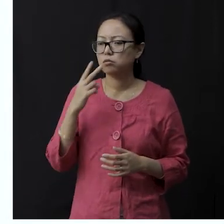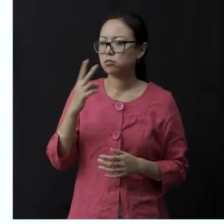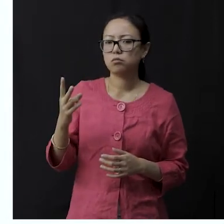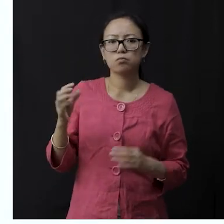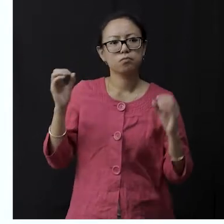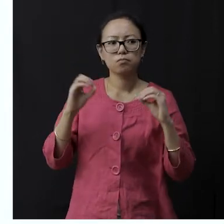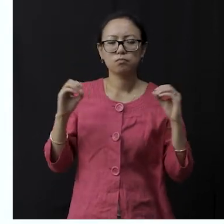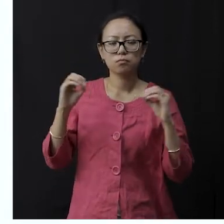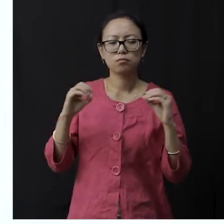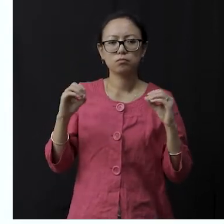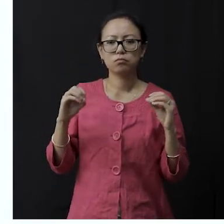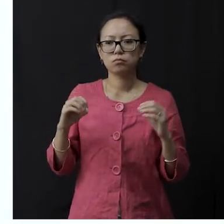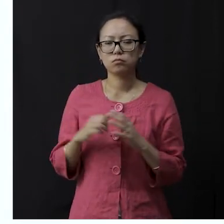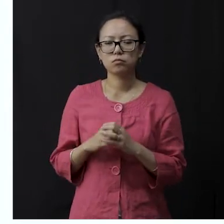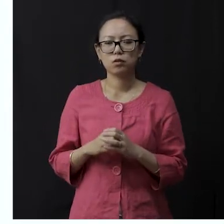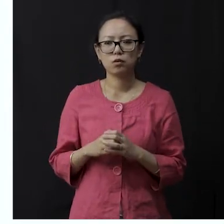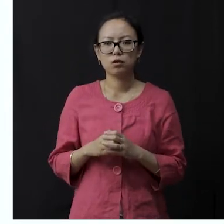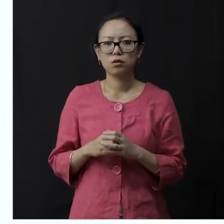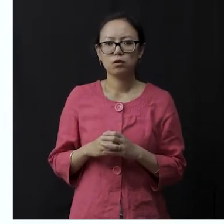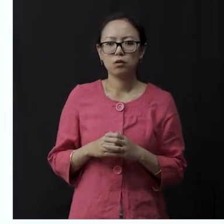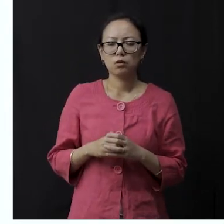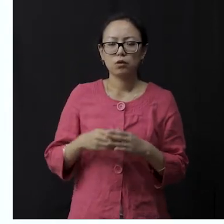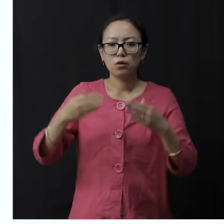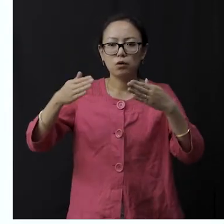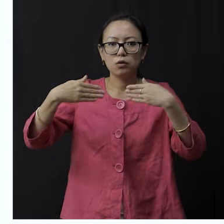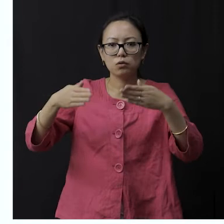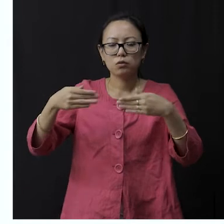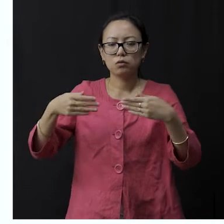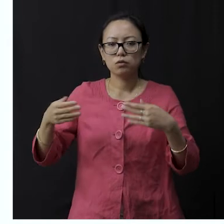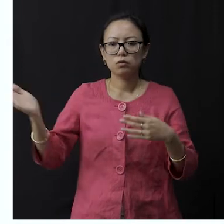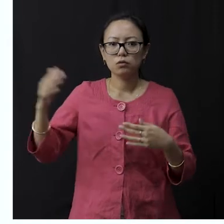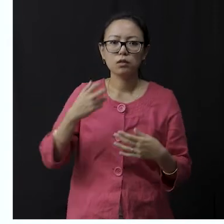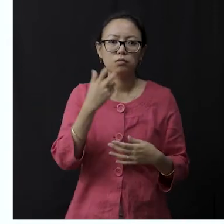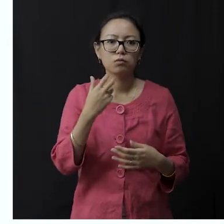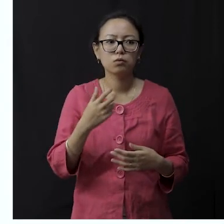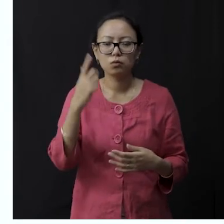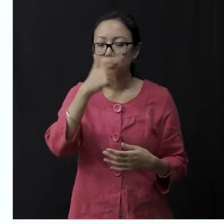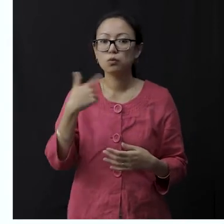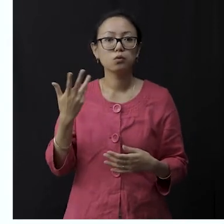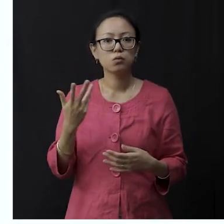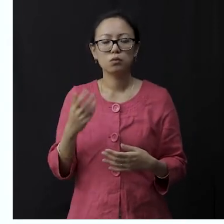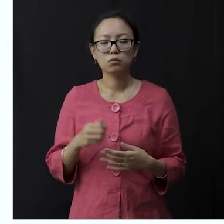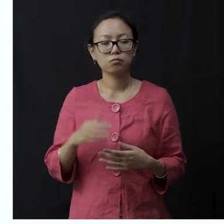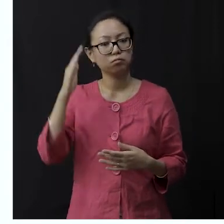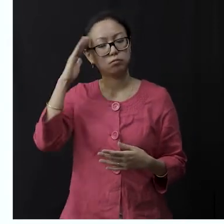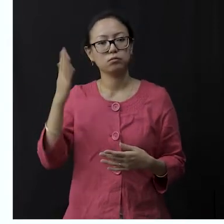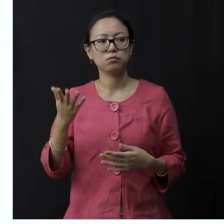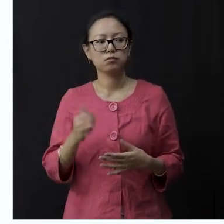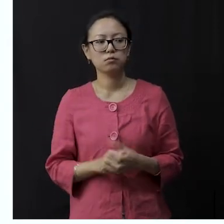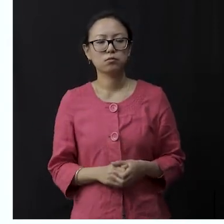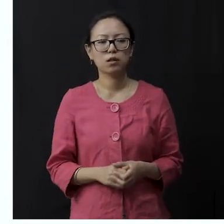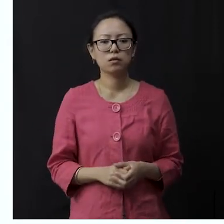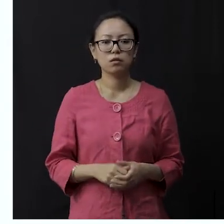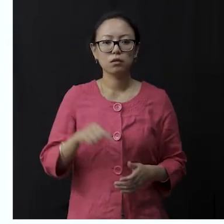he did not know who came knocking, but he can see all the happenings, all this that happened during the night time. Okay, now